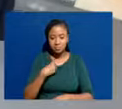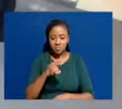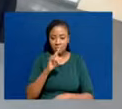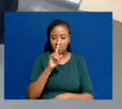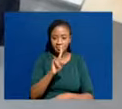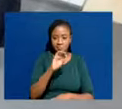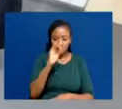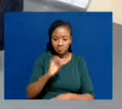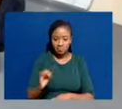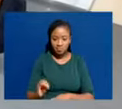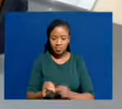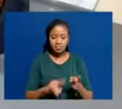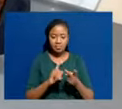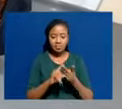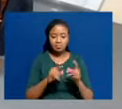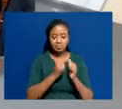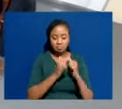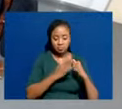one, 1938,